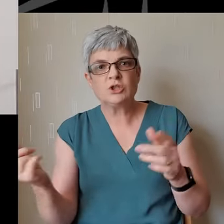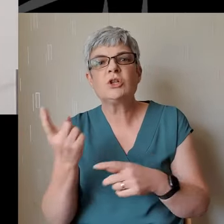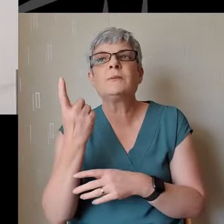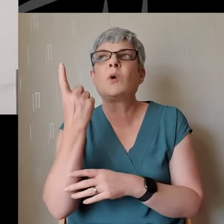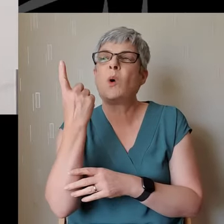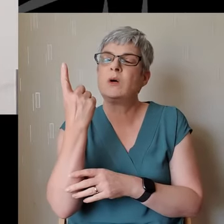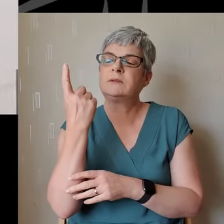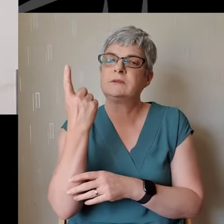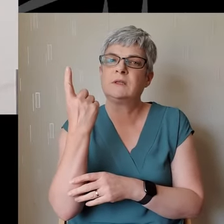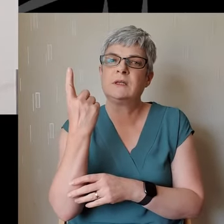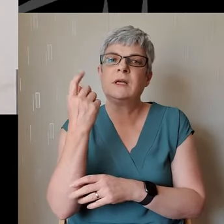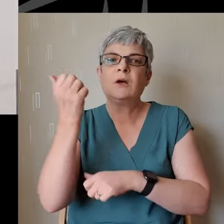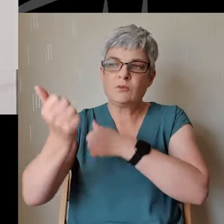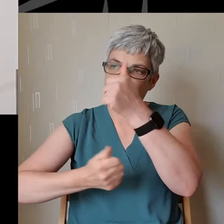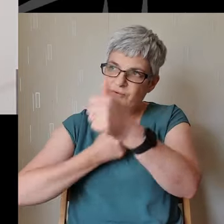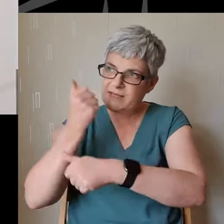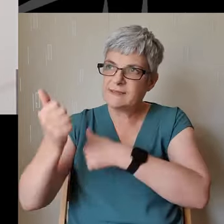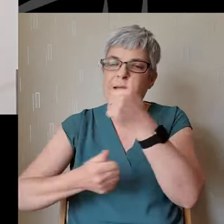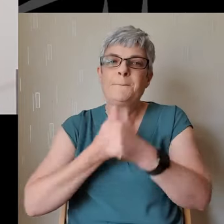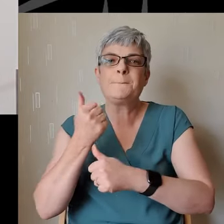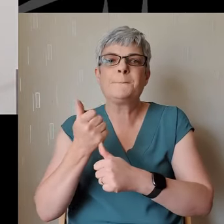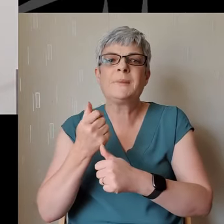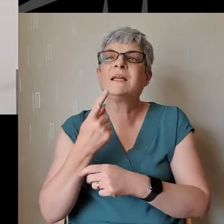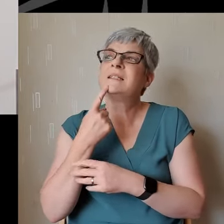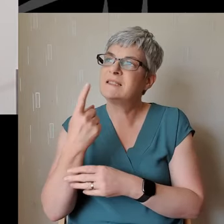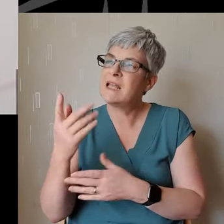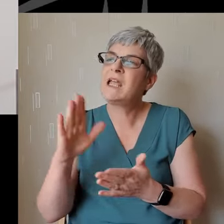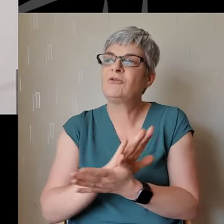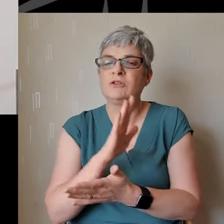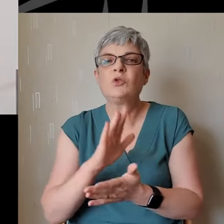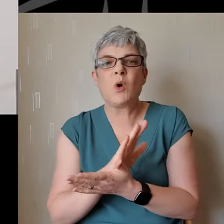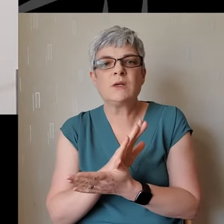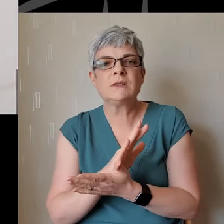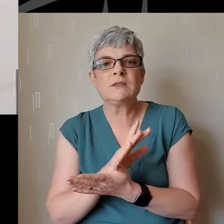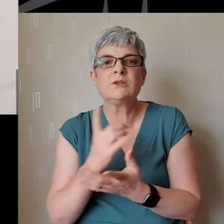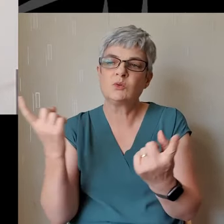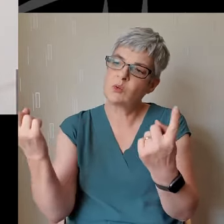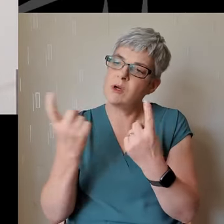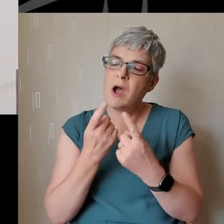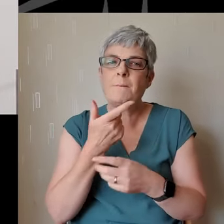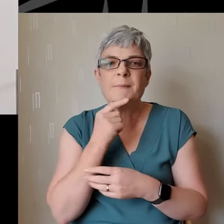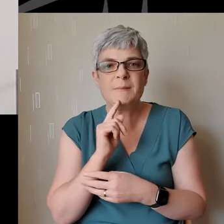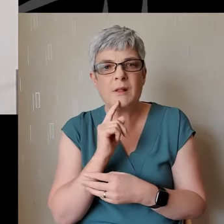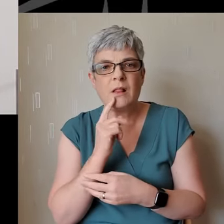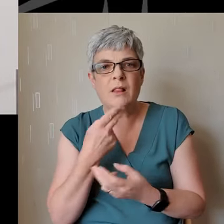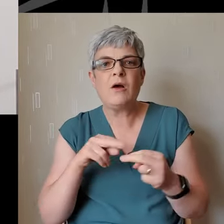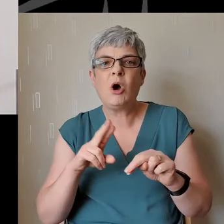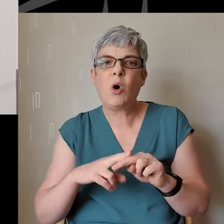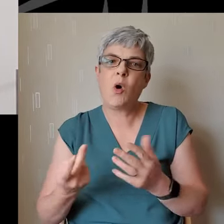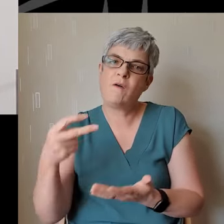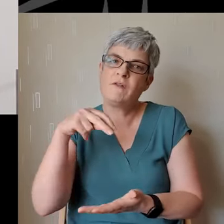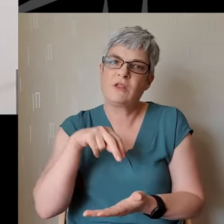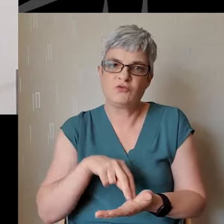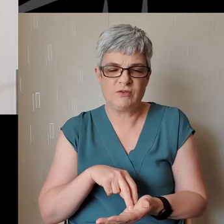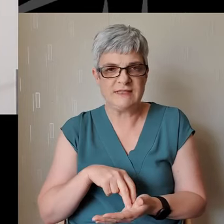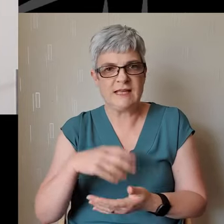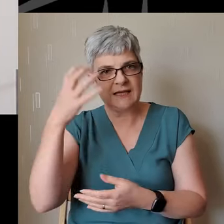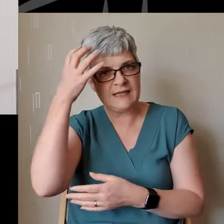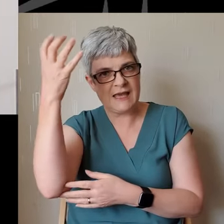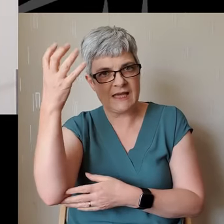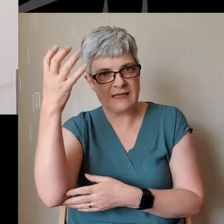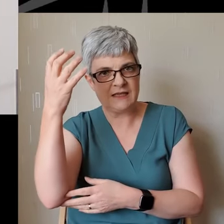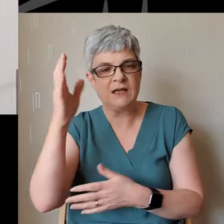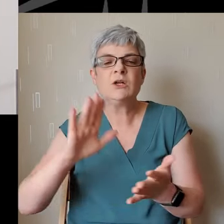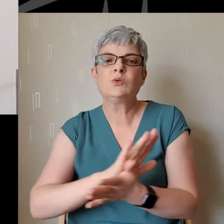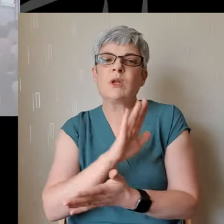to praise him, to say rejoice. So come, people of the risen King, who delight to bring him